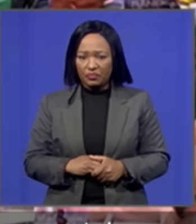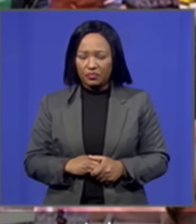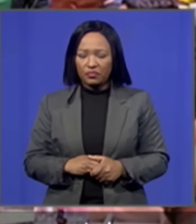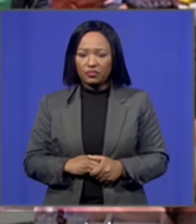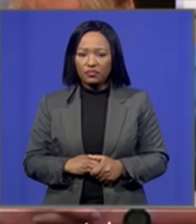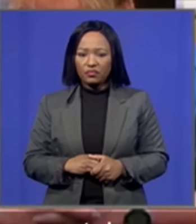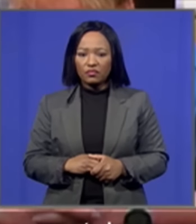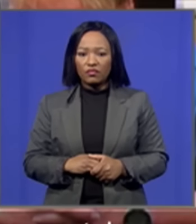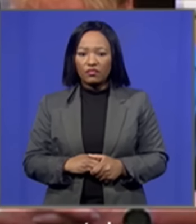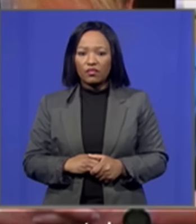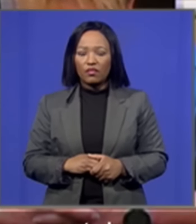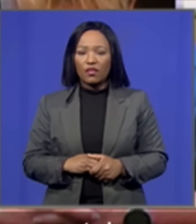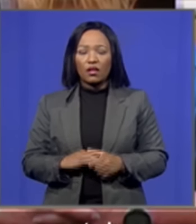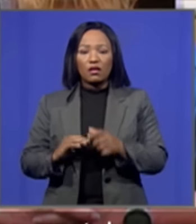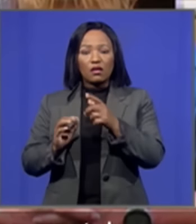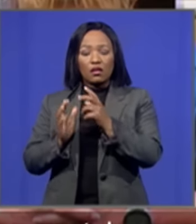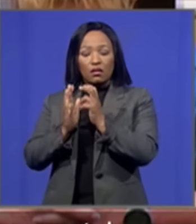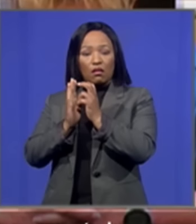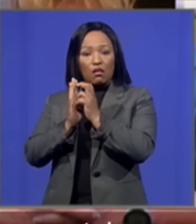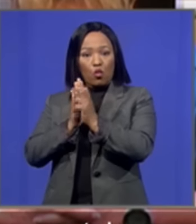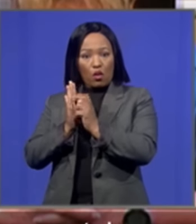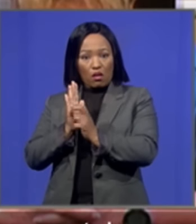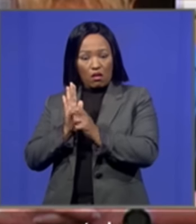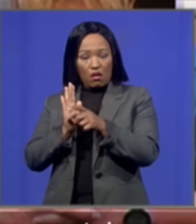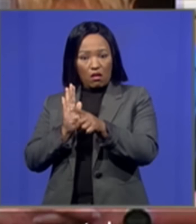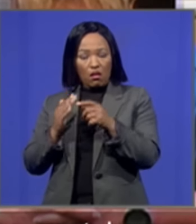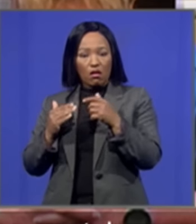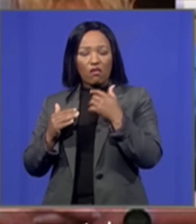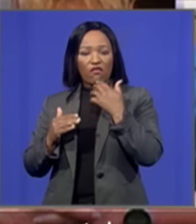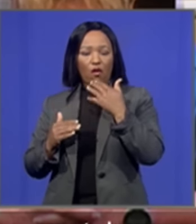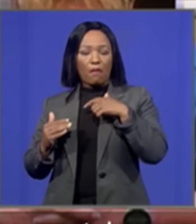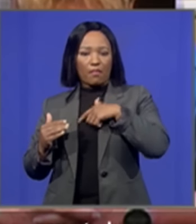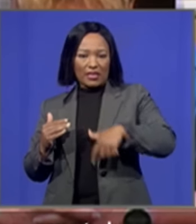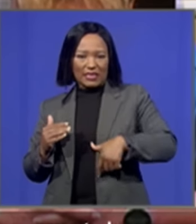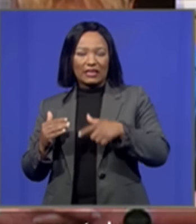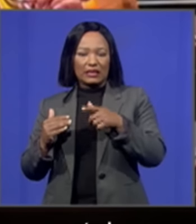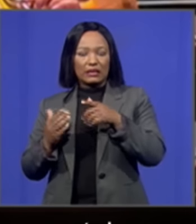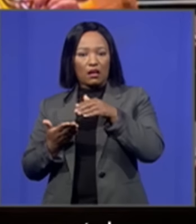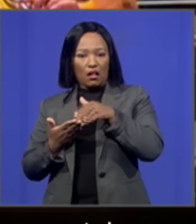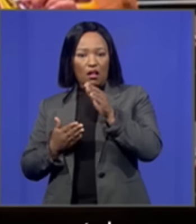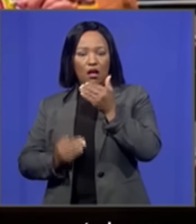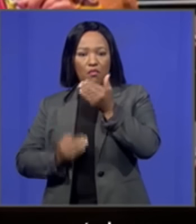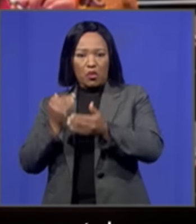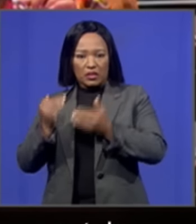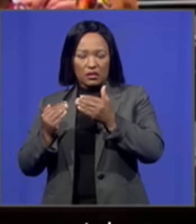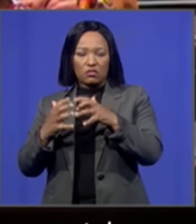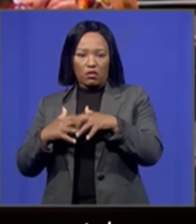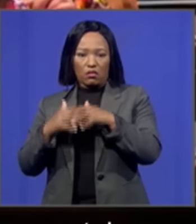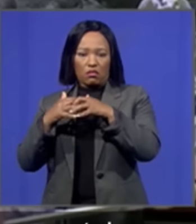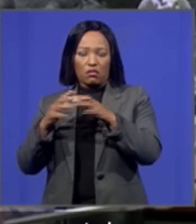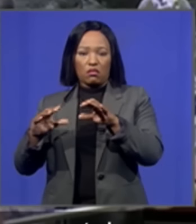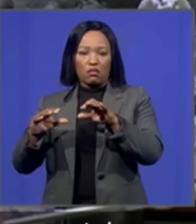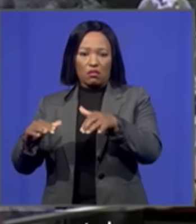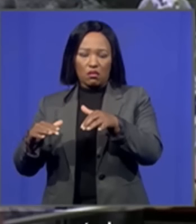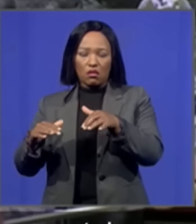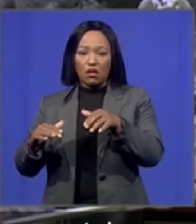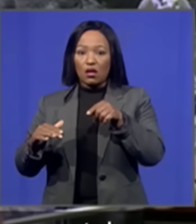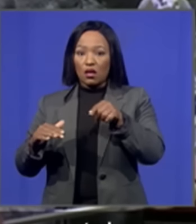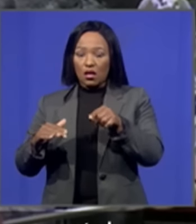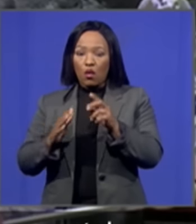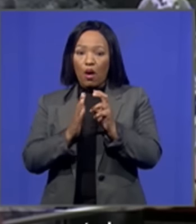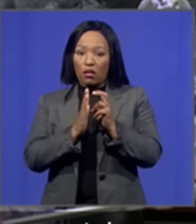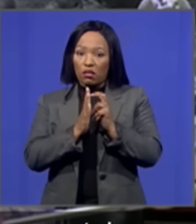Kgaolo e ntšhwa ya melawana e sekega moporesidente e gaufi thata le go tlhomiwa jaaka palamente e ipaakanyetsa go tsenya tiriso melawana